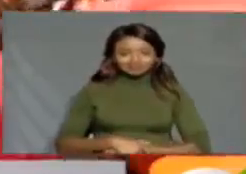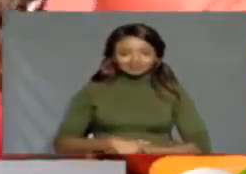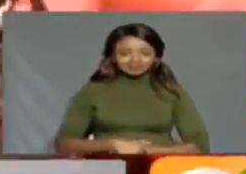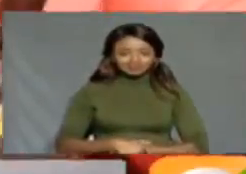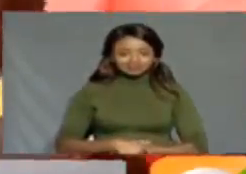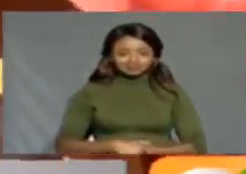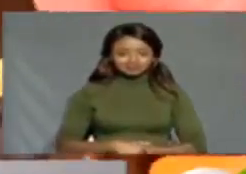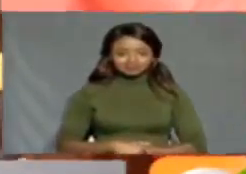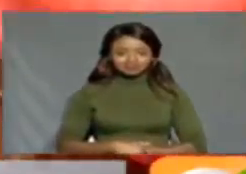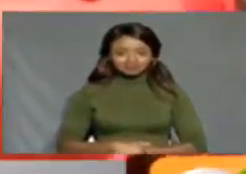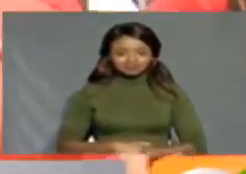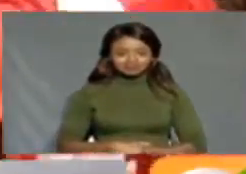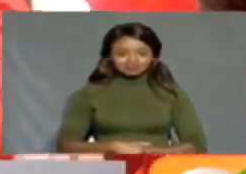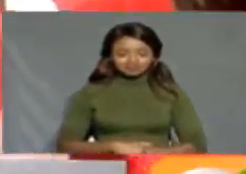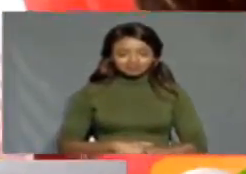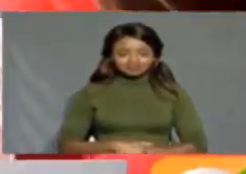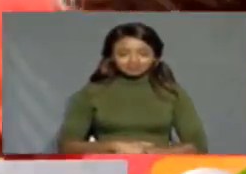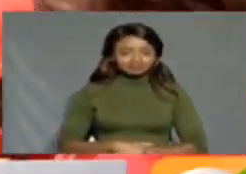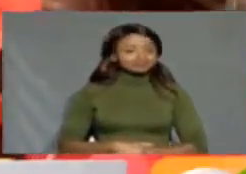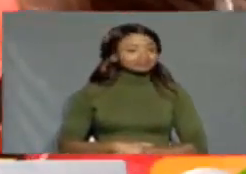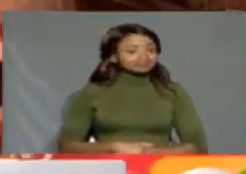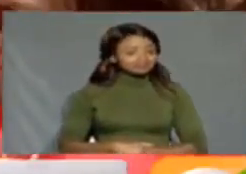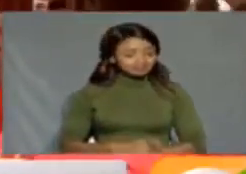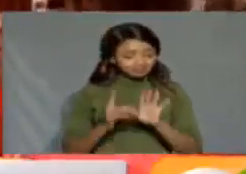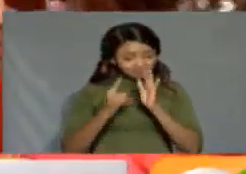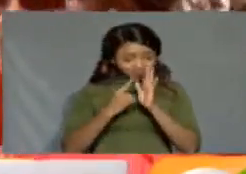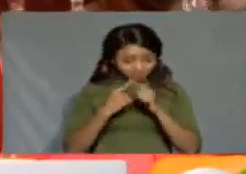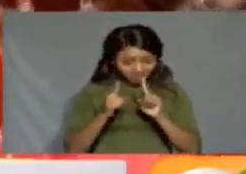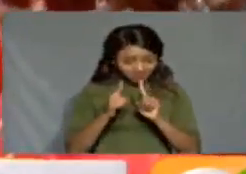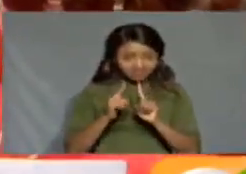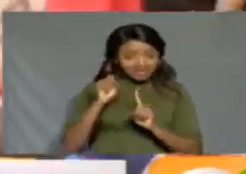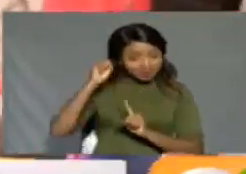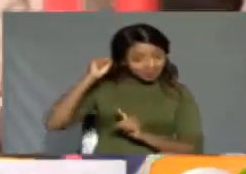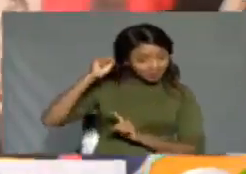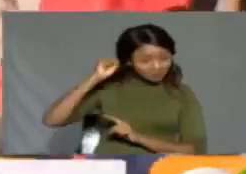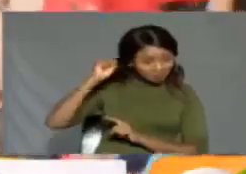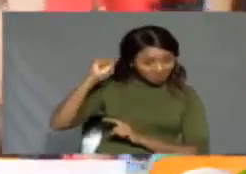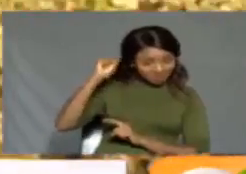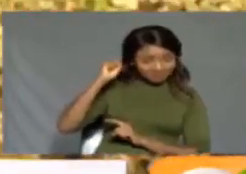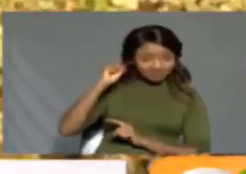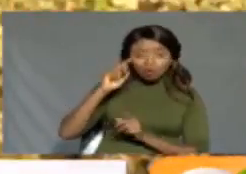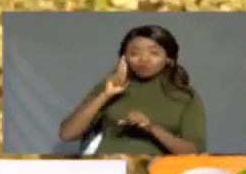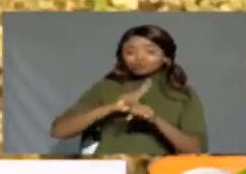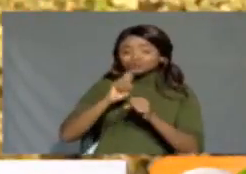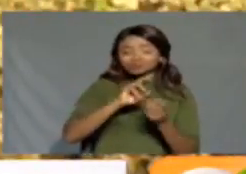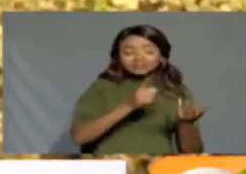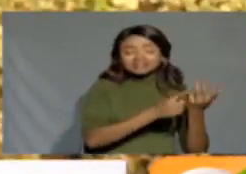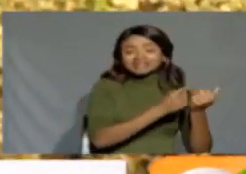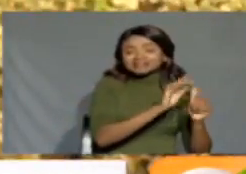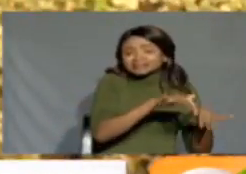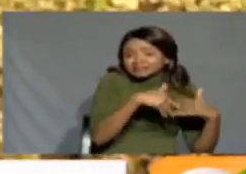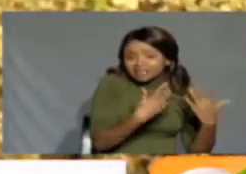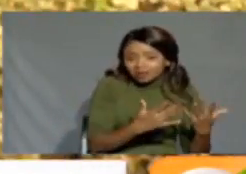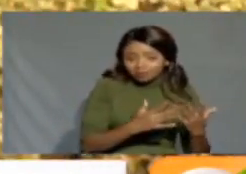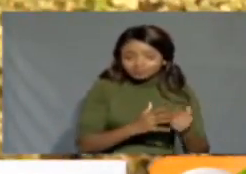2030. But it is the political use of the data that may be louder. Then we also